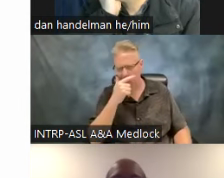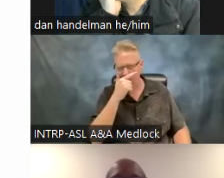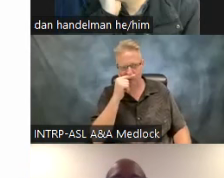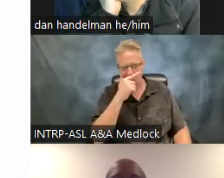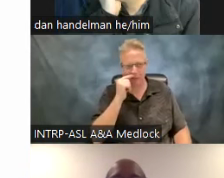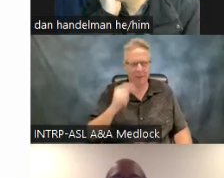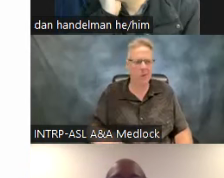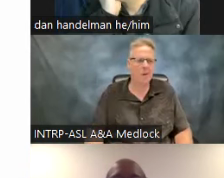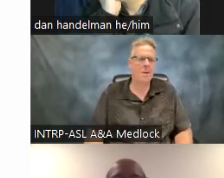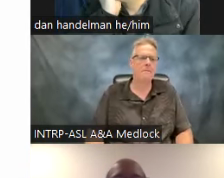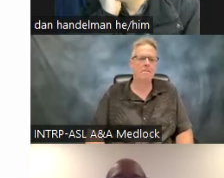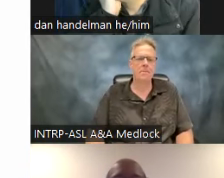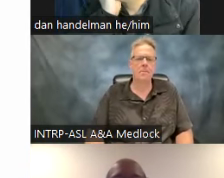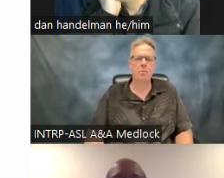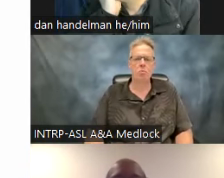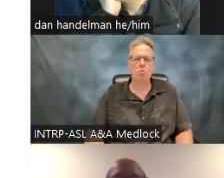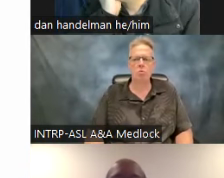say.